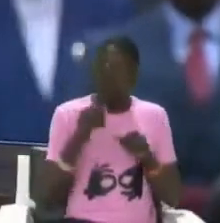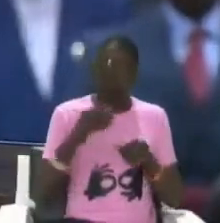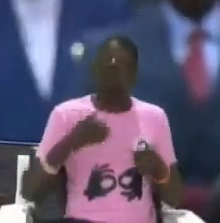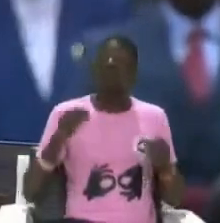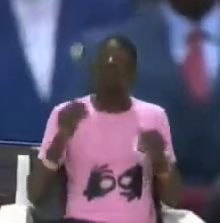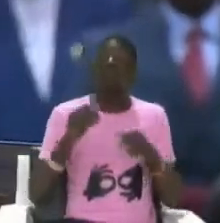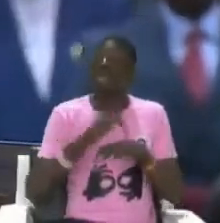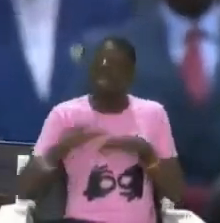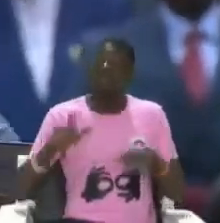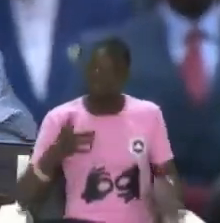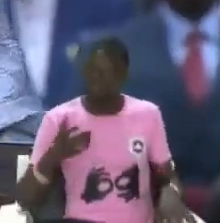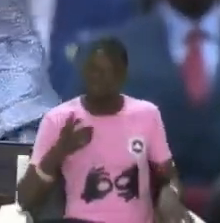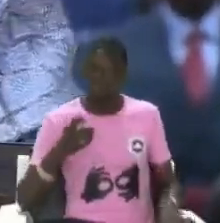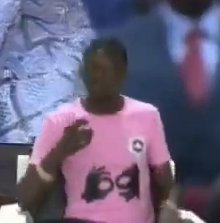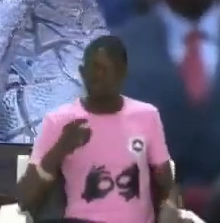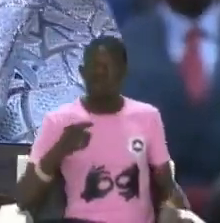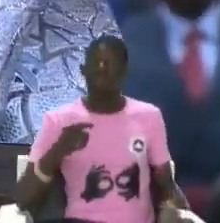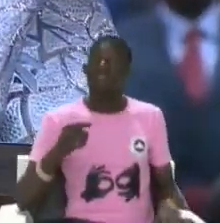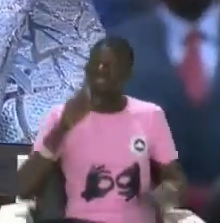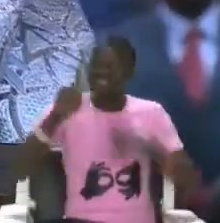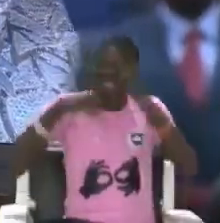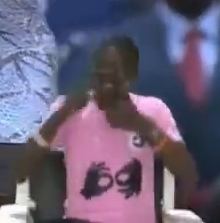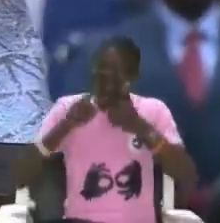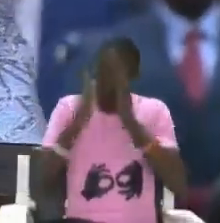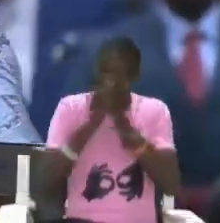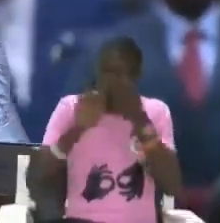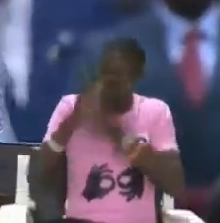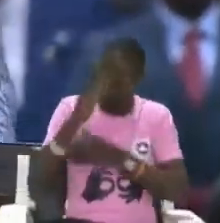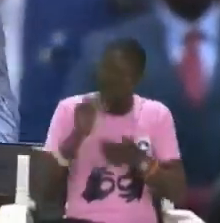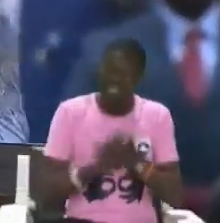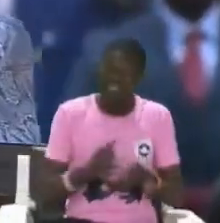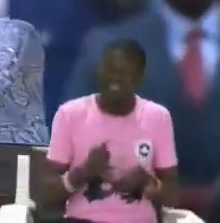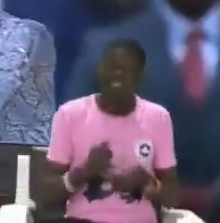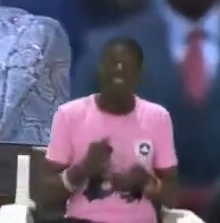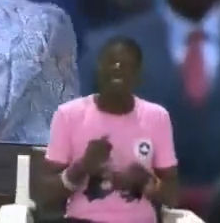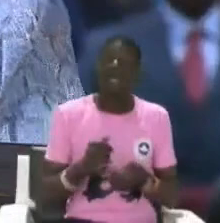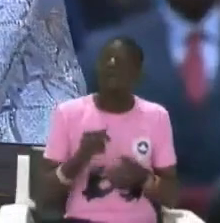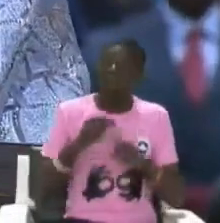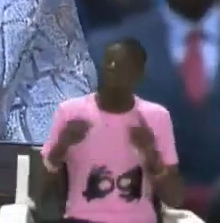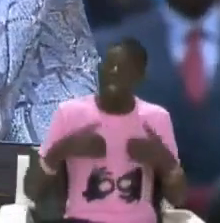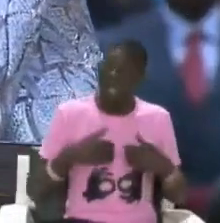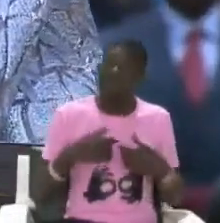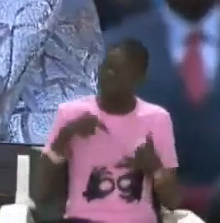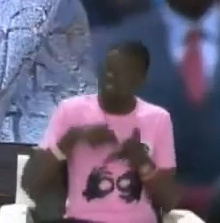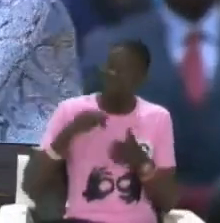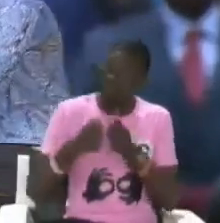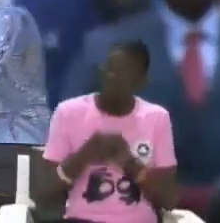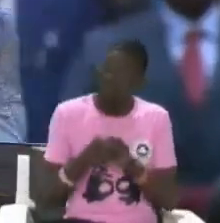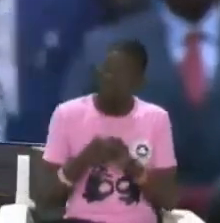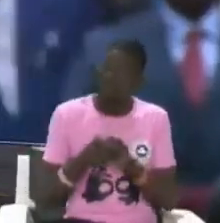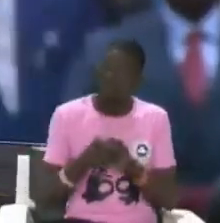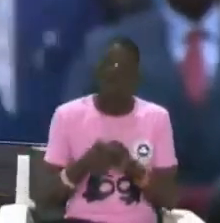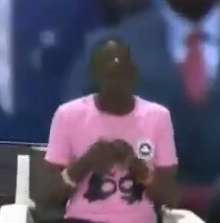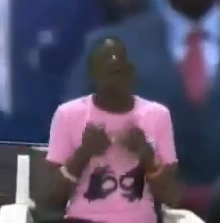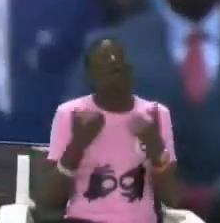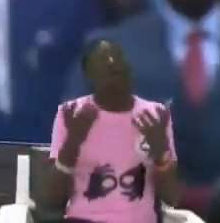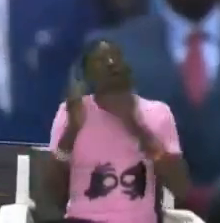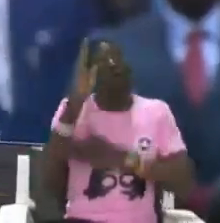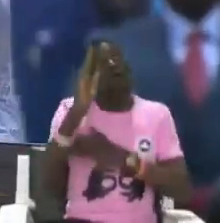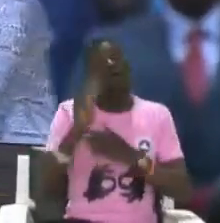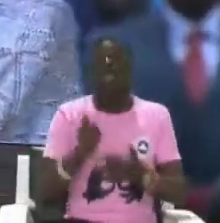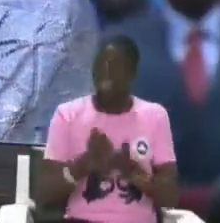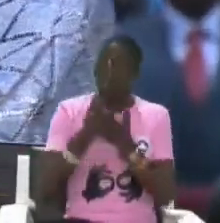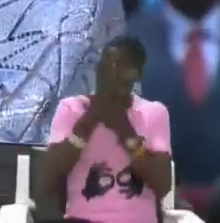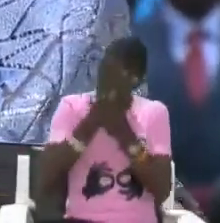tonight. I am not barren inside my womb, but I have this area of barrenness, and I want you to deal with it for me. I want